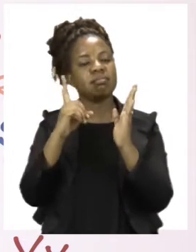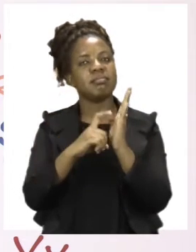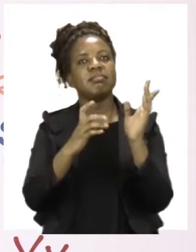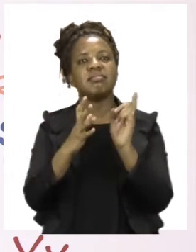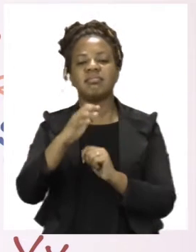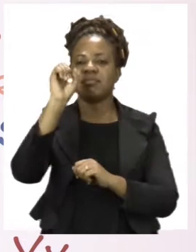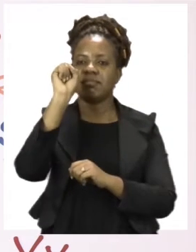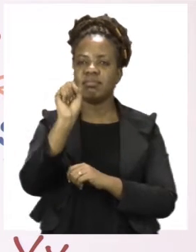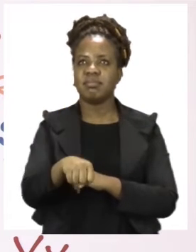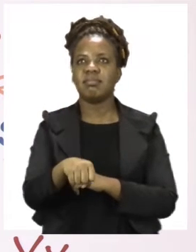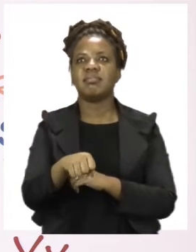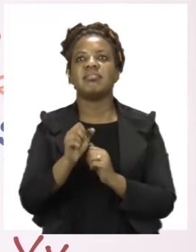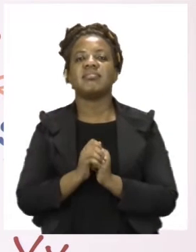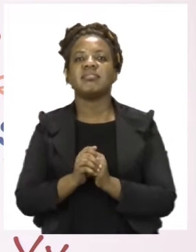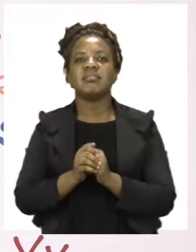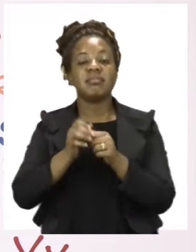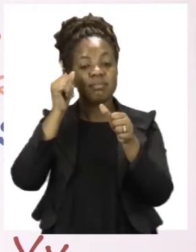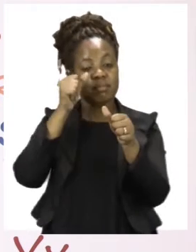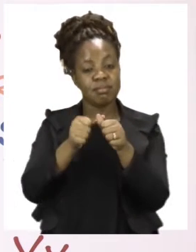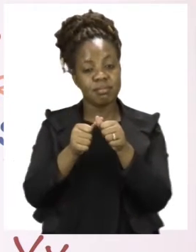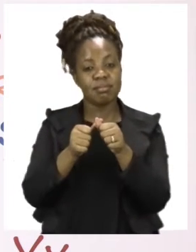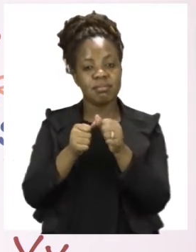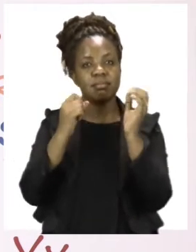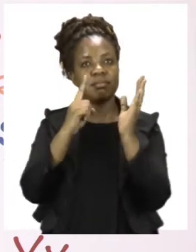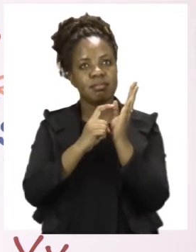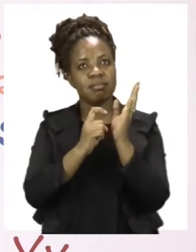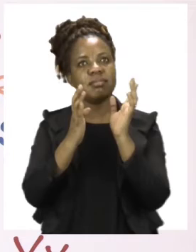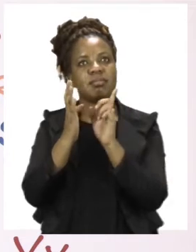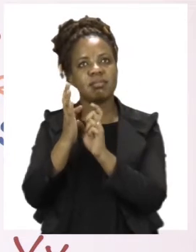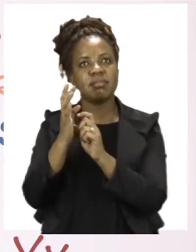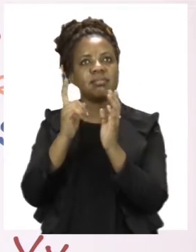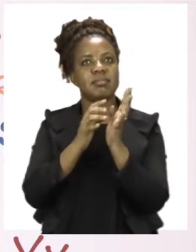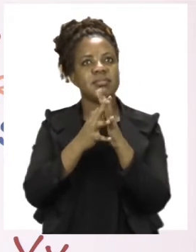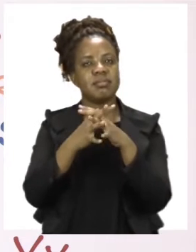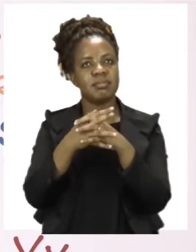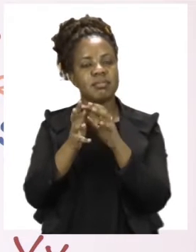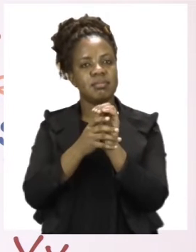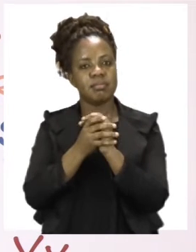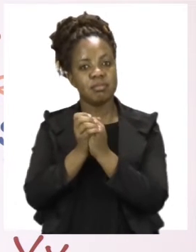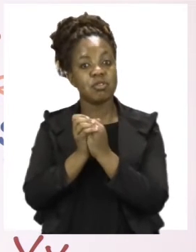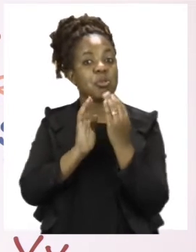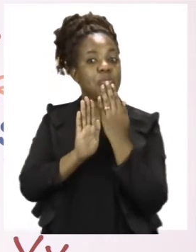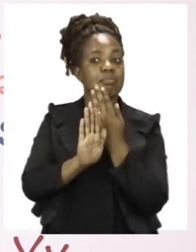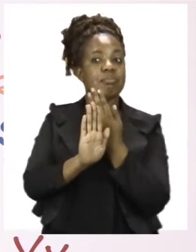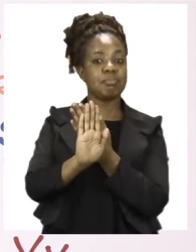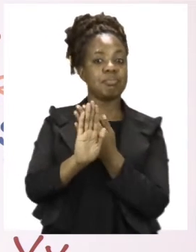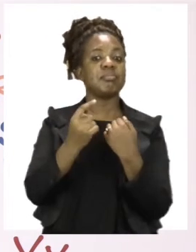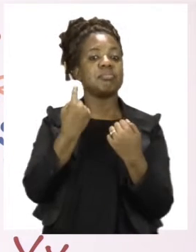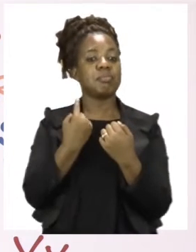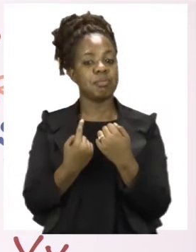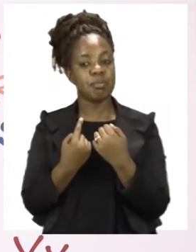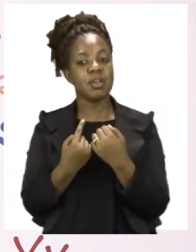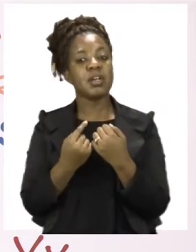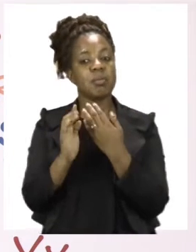sanitize. Remember, when you're sanitizing, you are actually trying to protect yourself and the people around